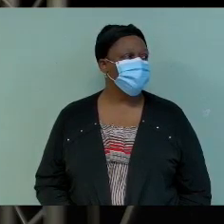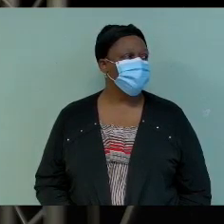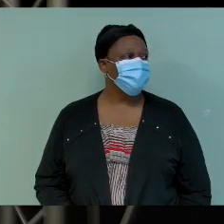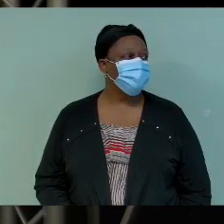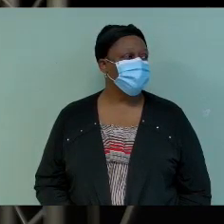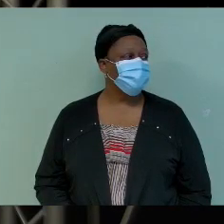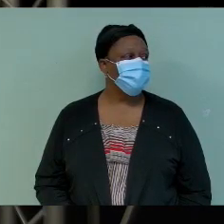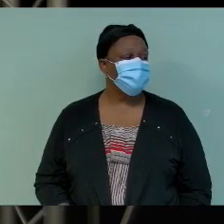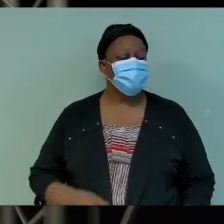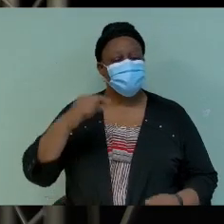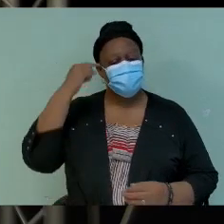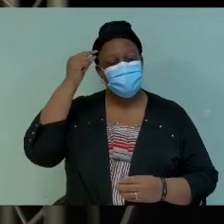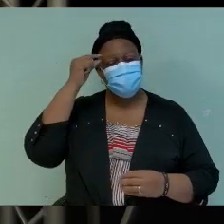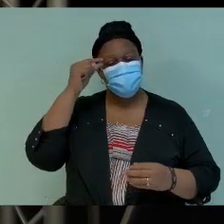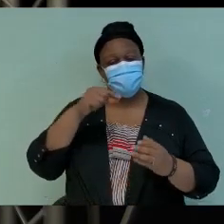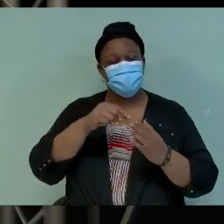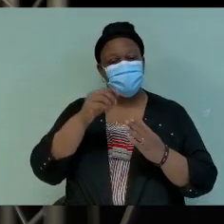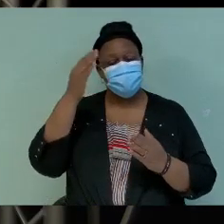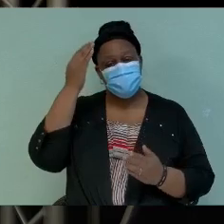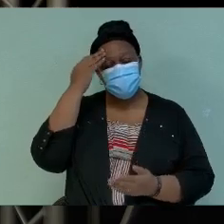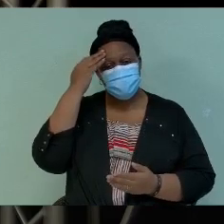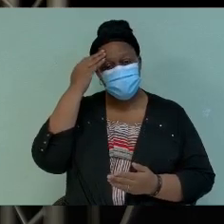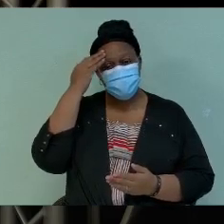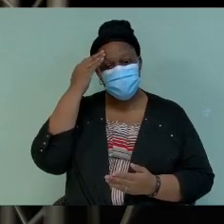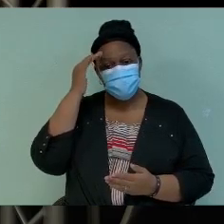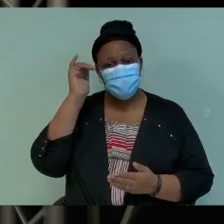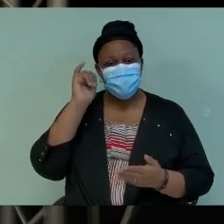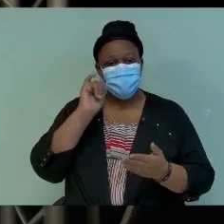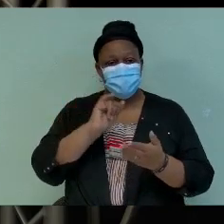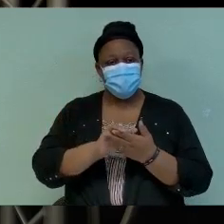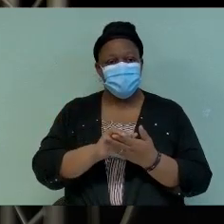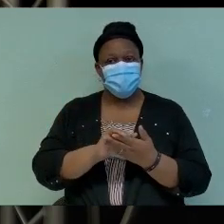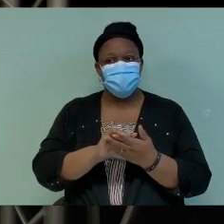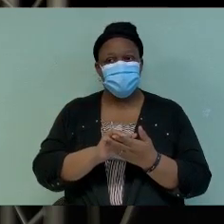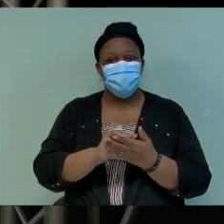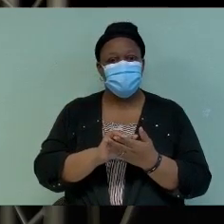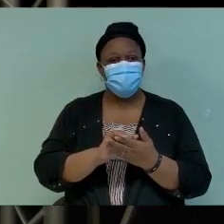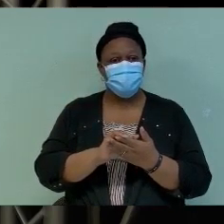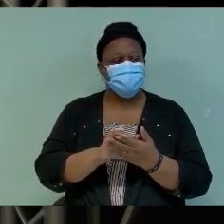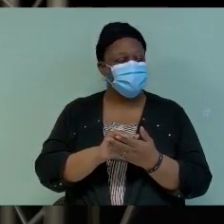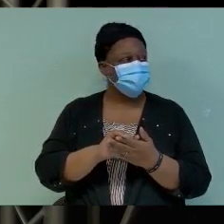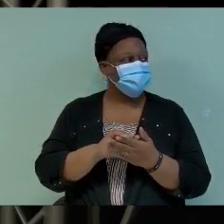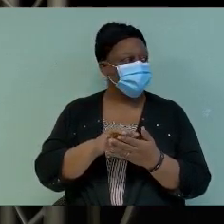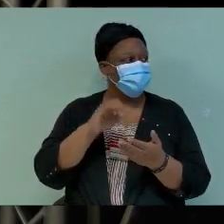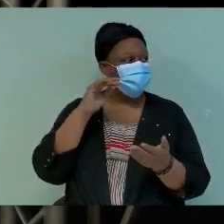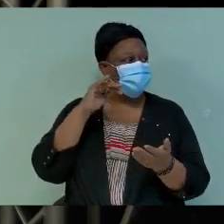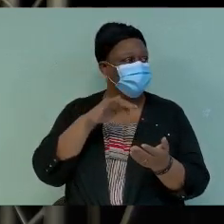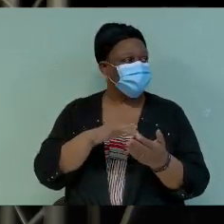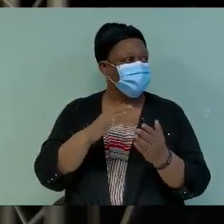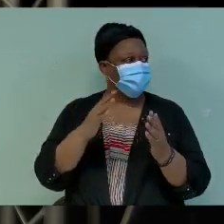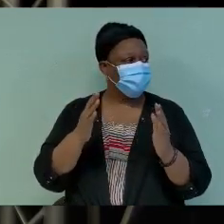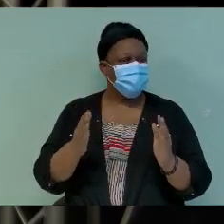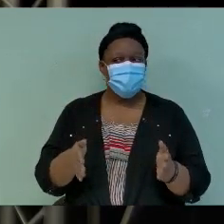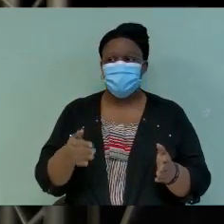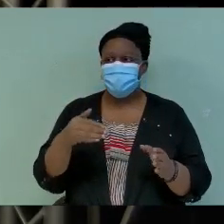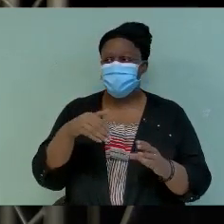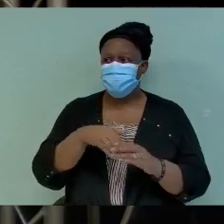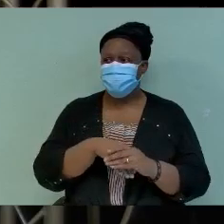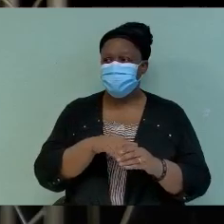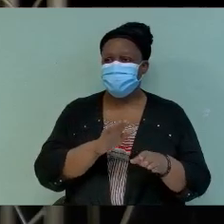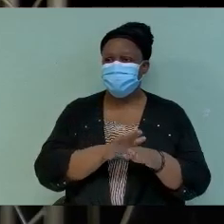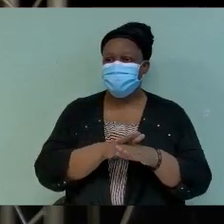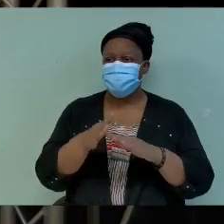Is the government aware of St. Kitts and Nevis students in Jamaica or any Caribbean country who